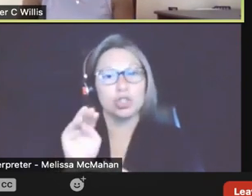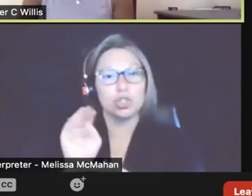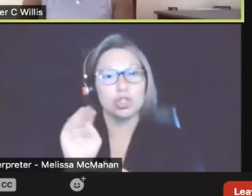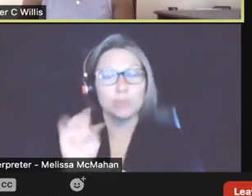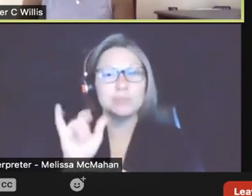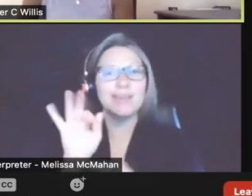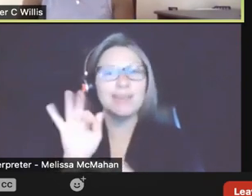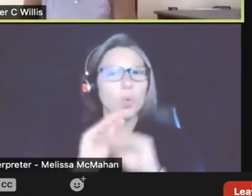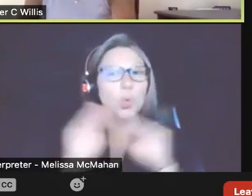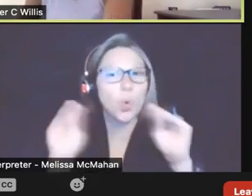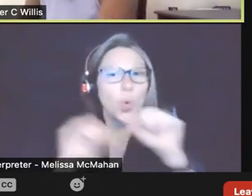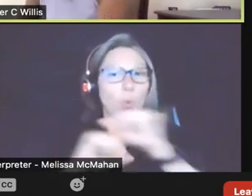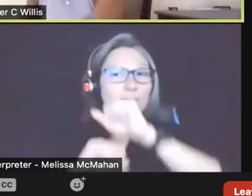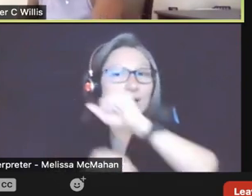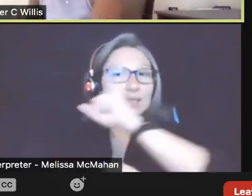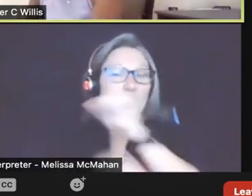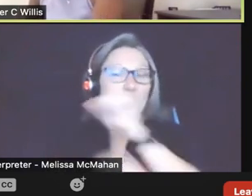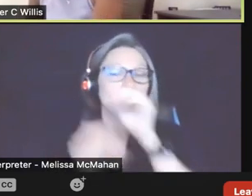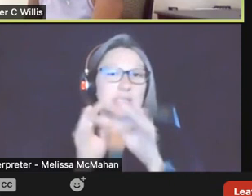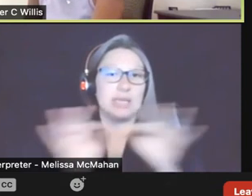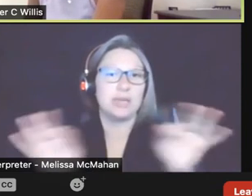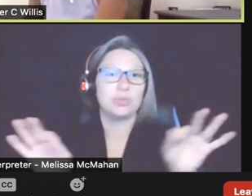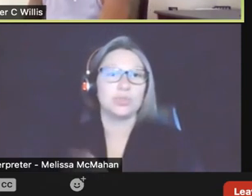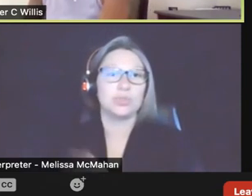language foundation.